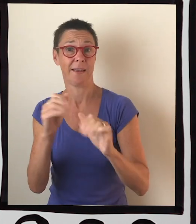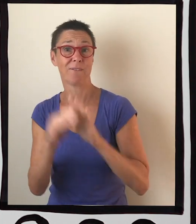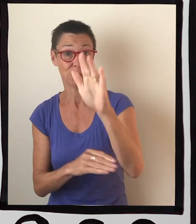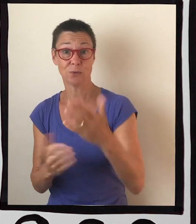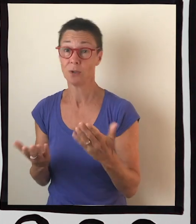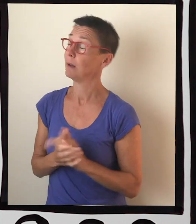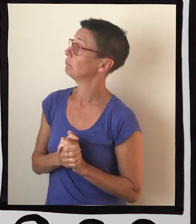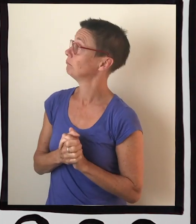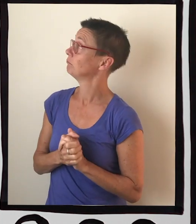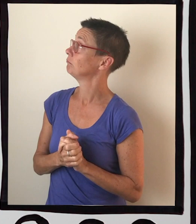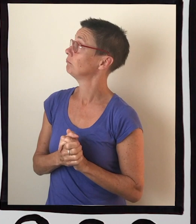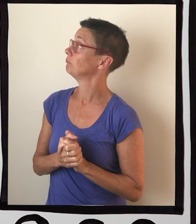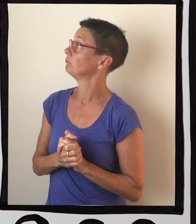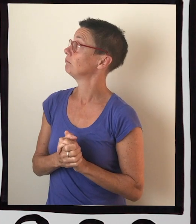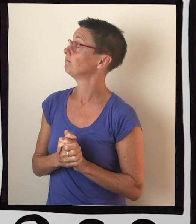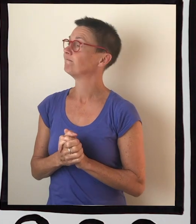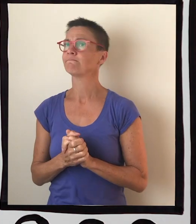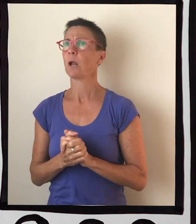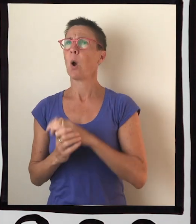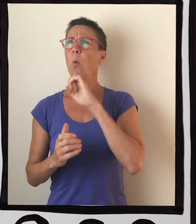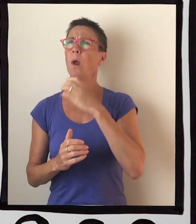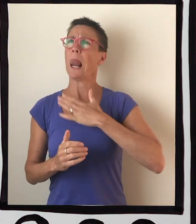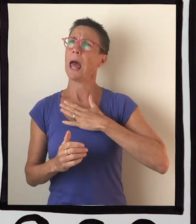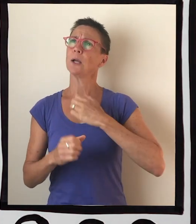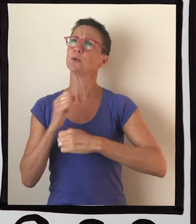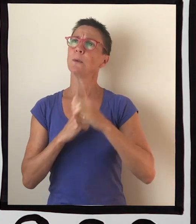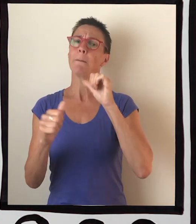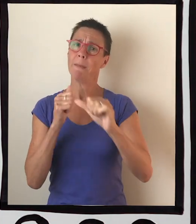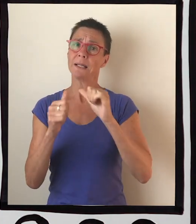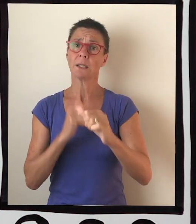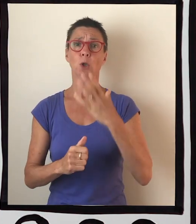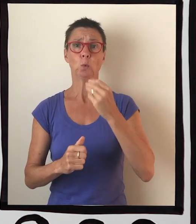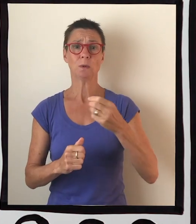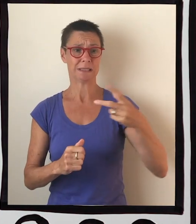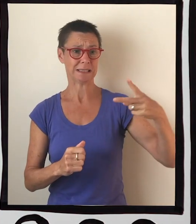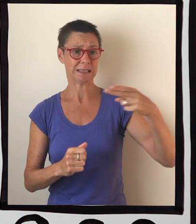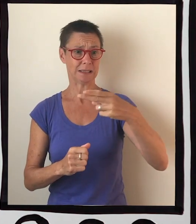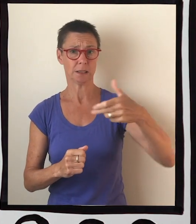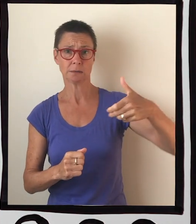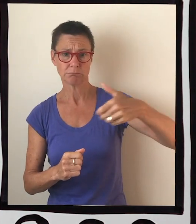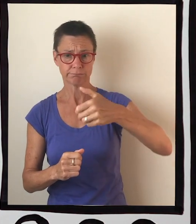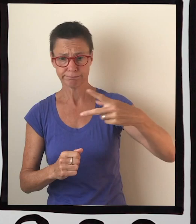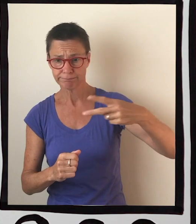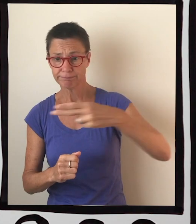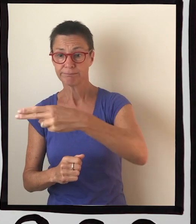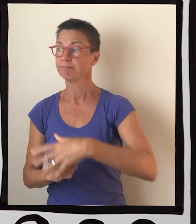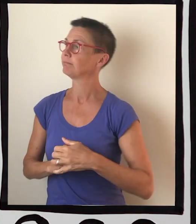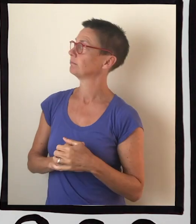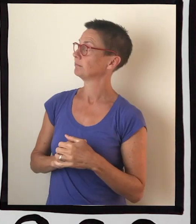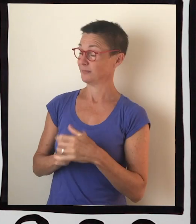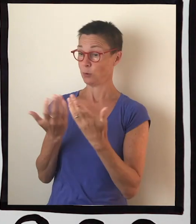you're going to improve at it in the future. Well, I would like to get better at using a pair of scissors.